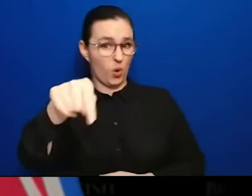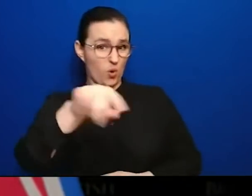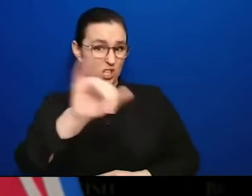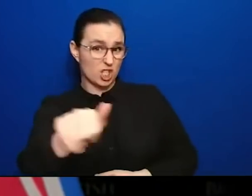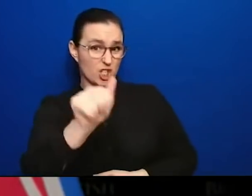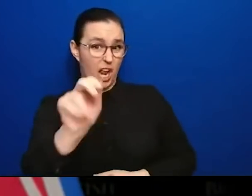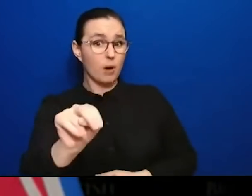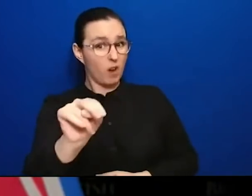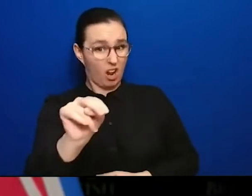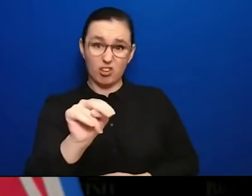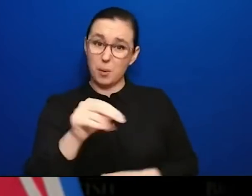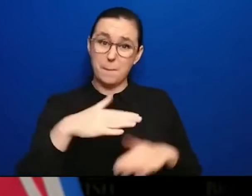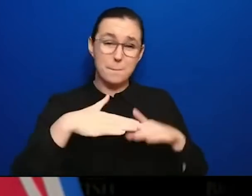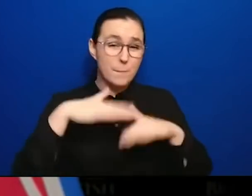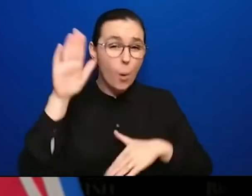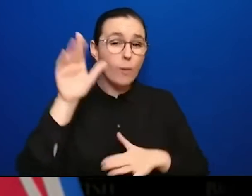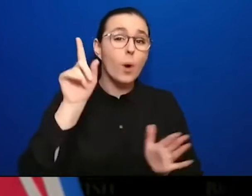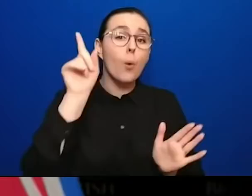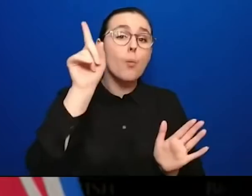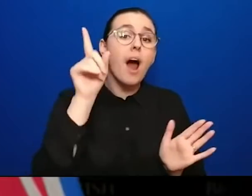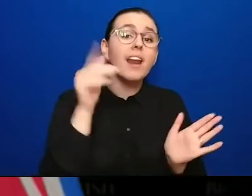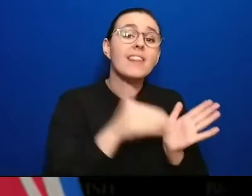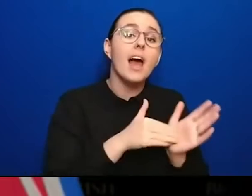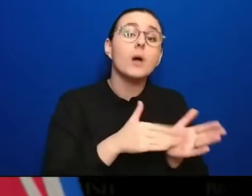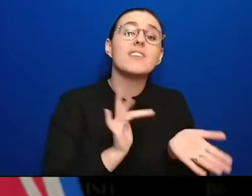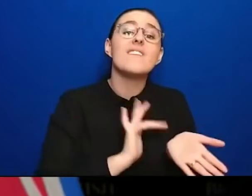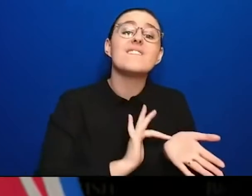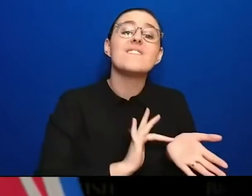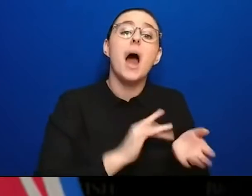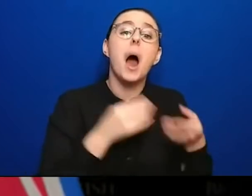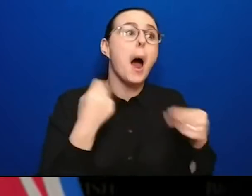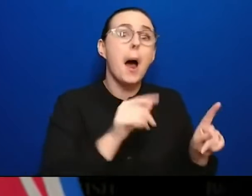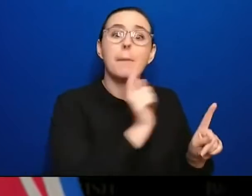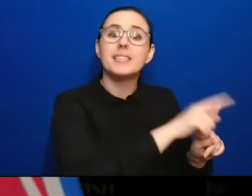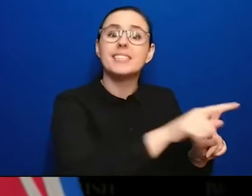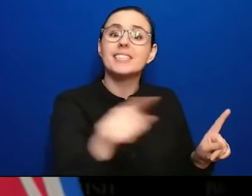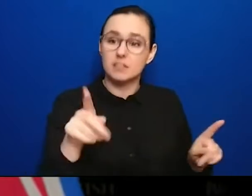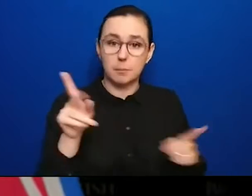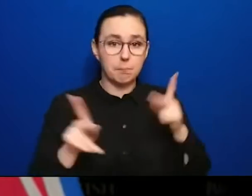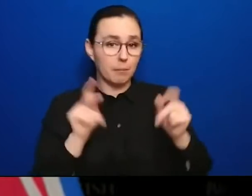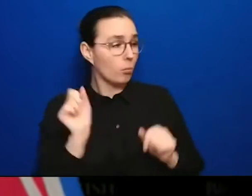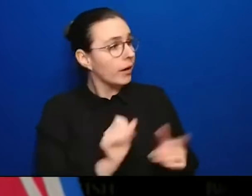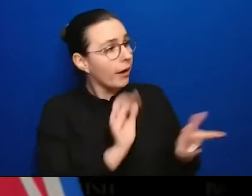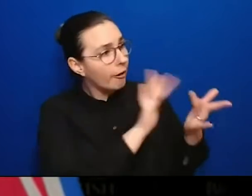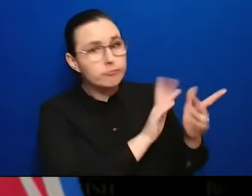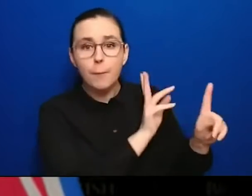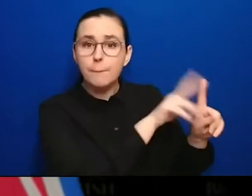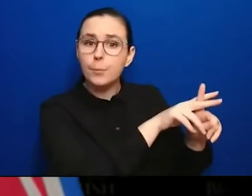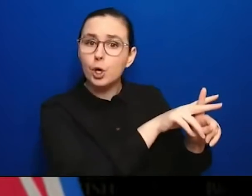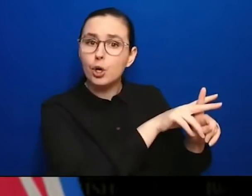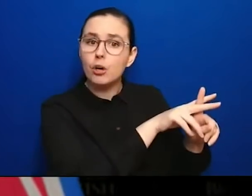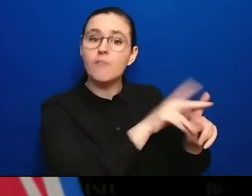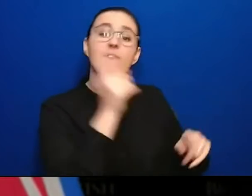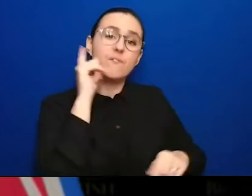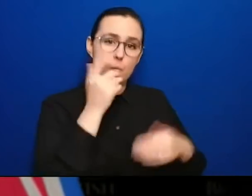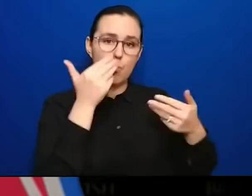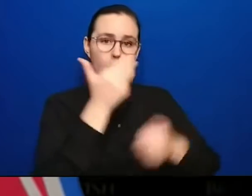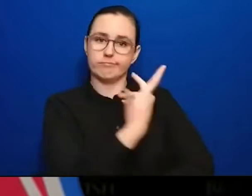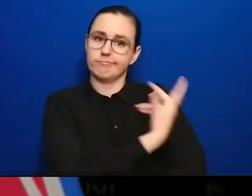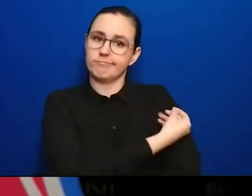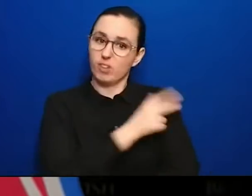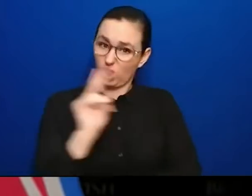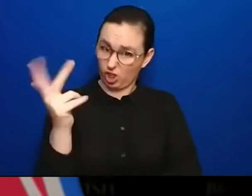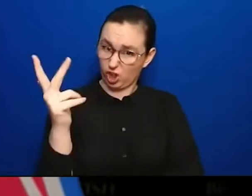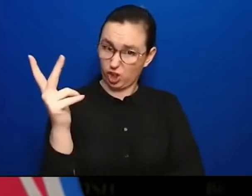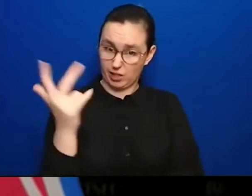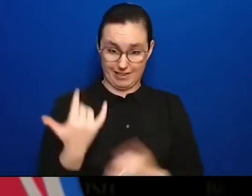you're able to book your COVID-19 vaccination. Right now, it's 500. And that is a significant expansion in addition to all the work we're doing.